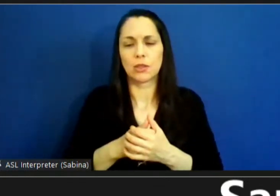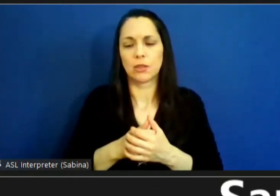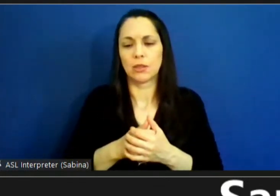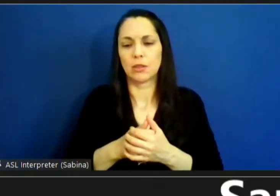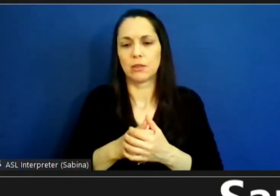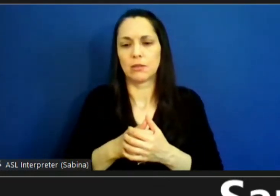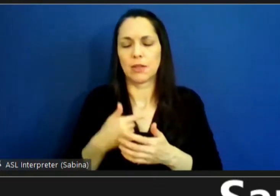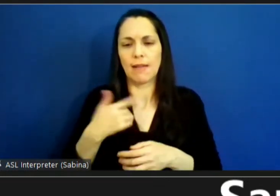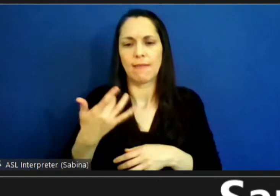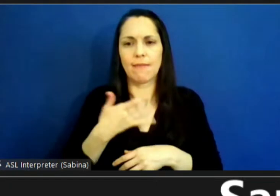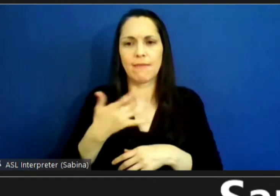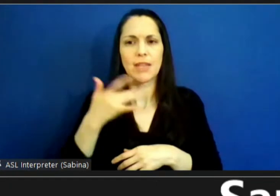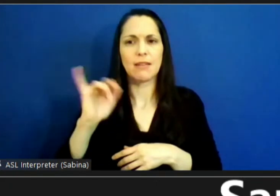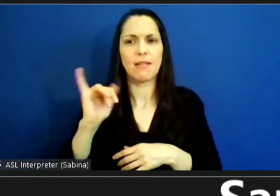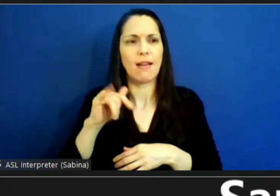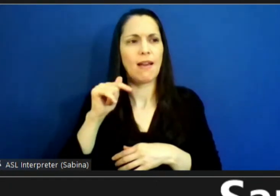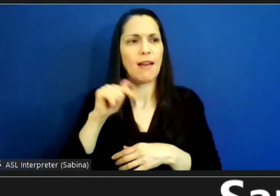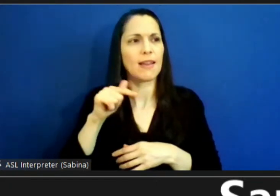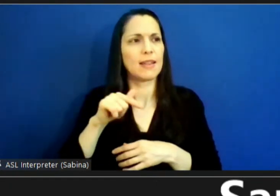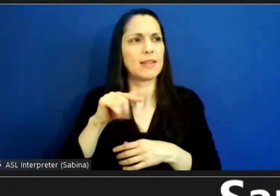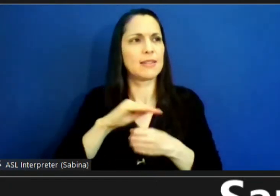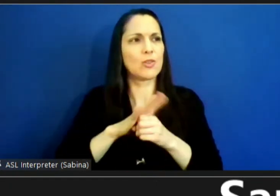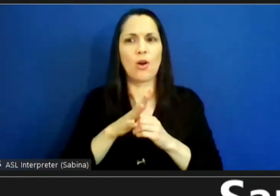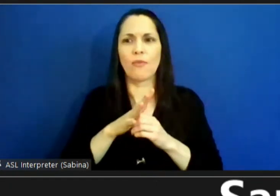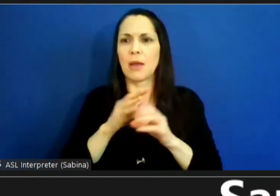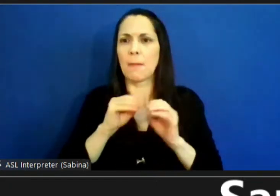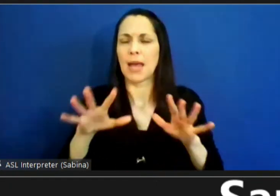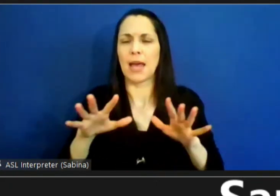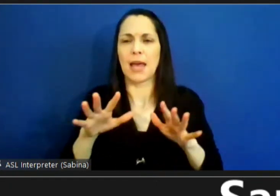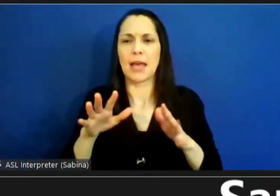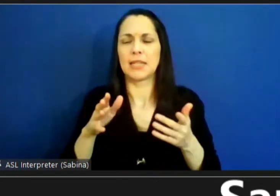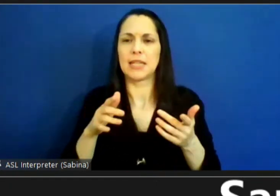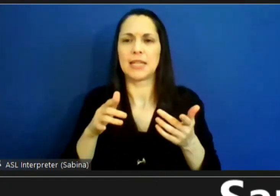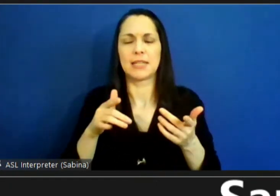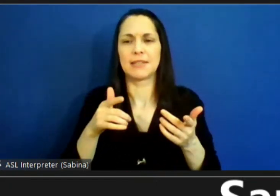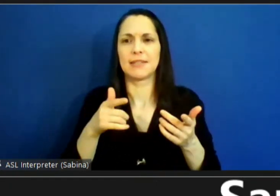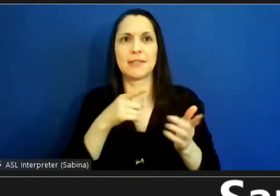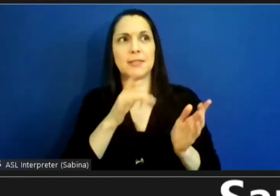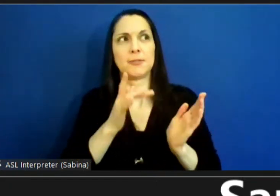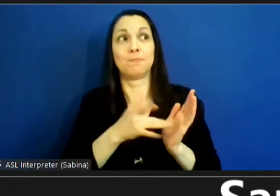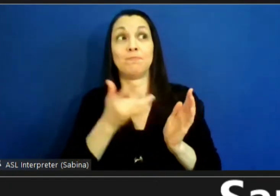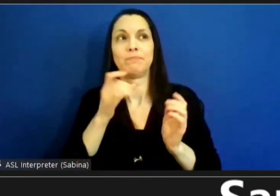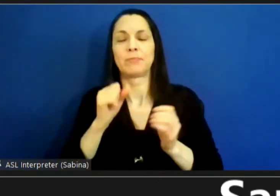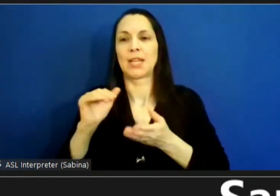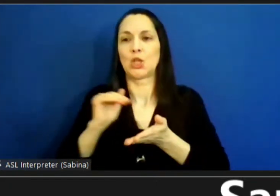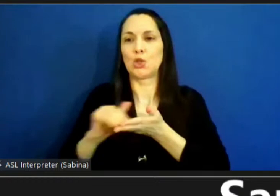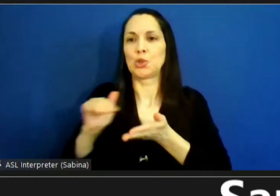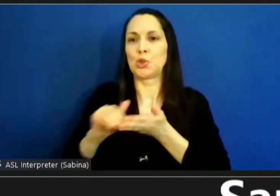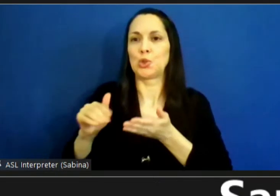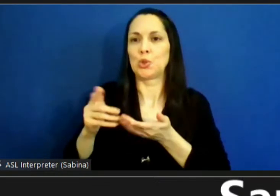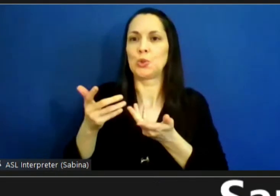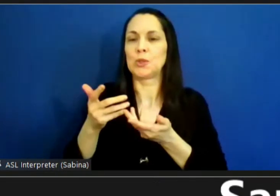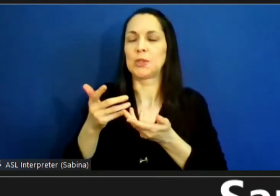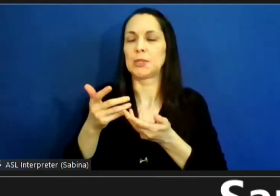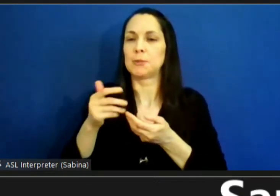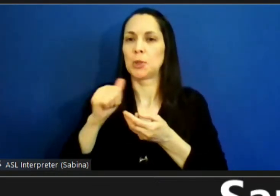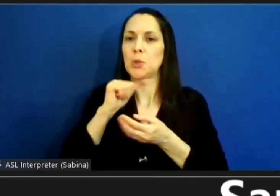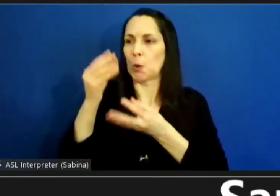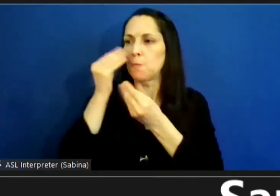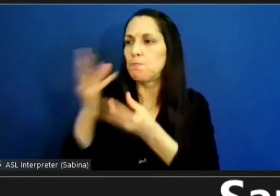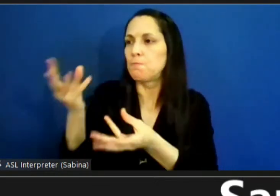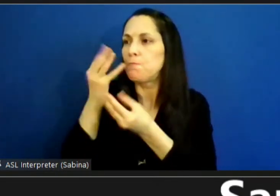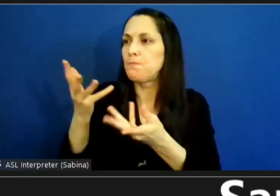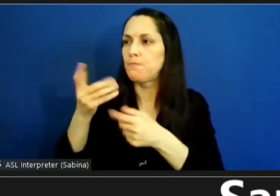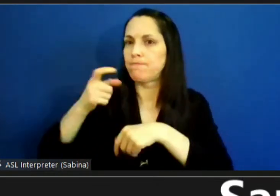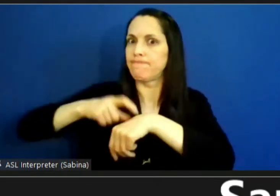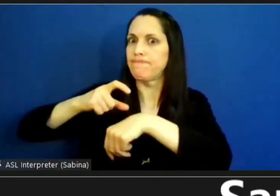I feel like the pandemic has been used as an excuse not to give people a lot of information in a timely way, and I would like that to